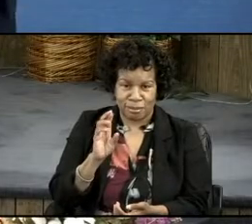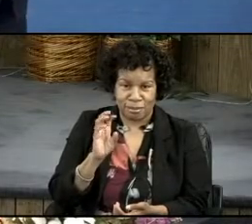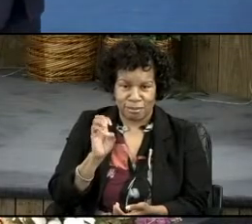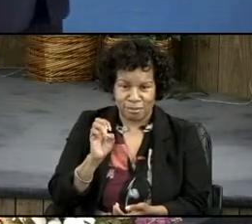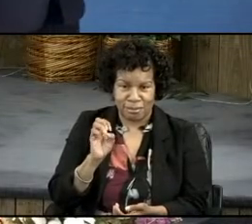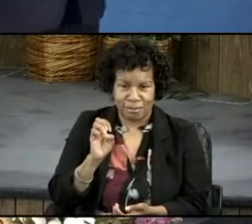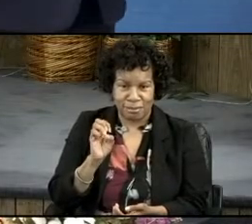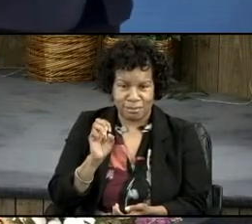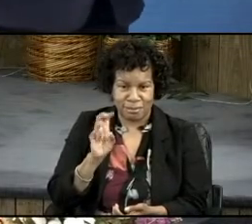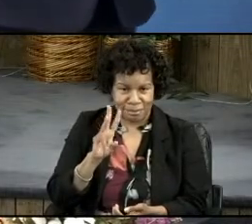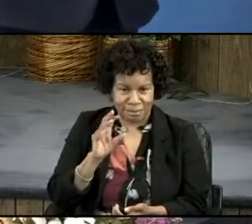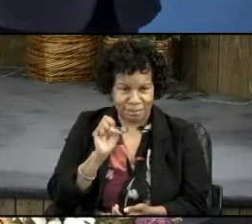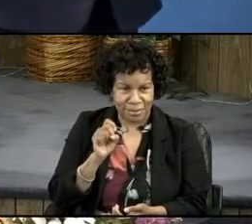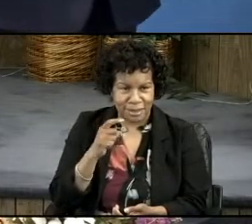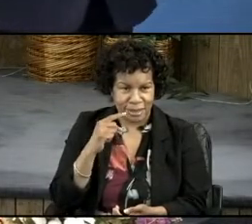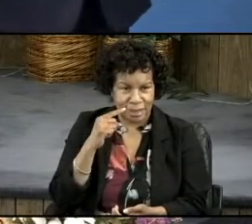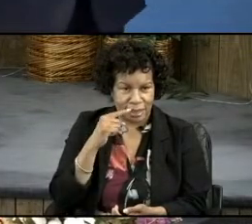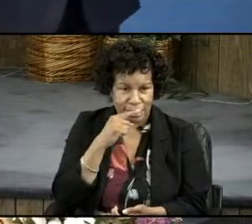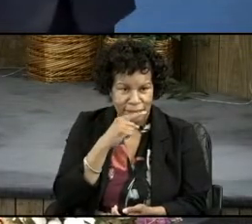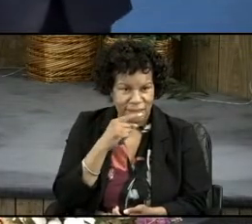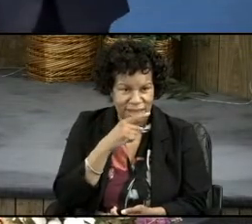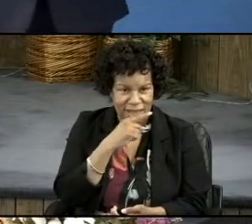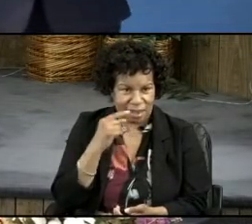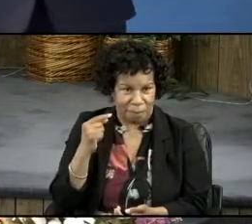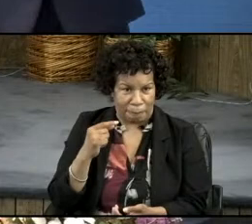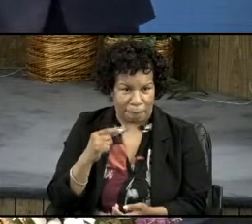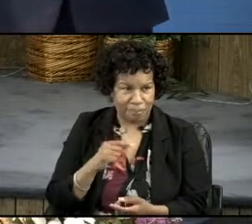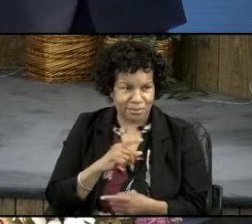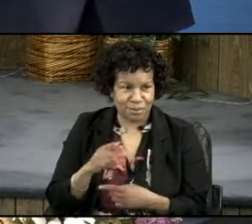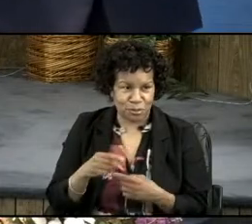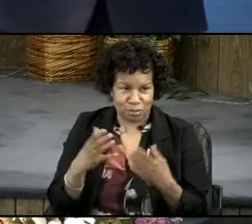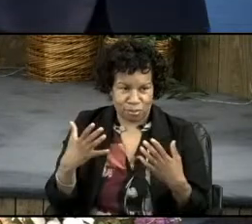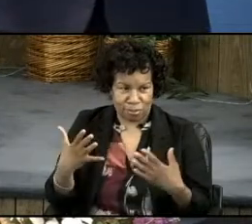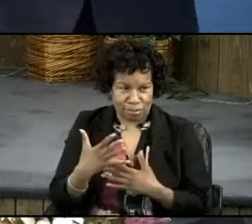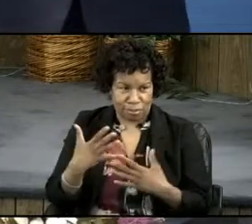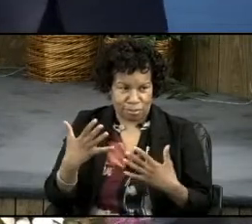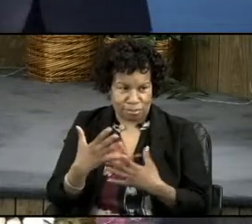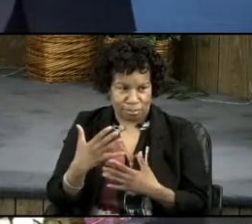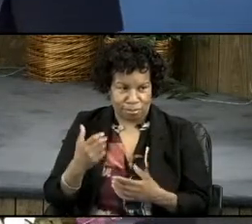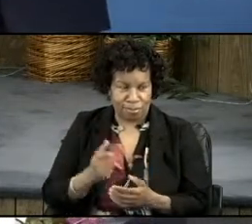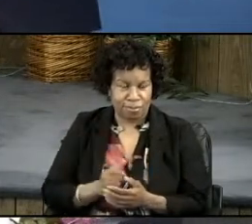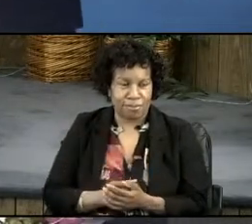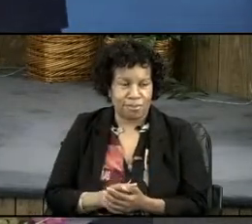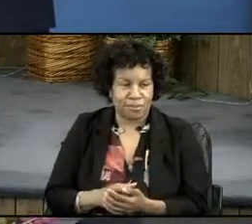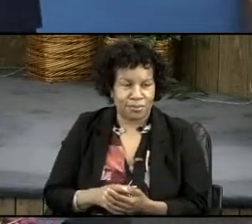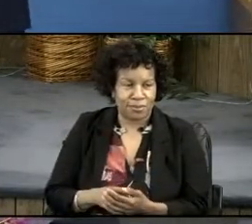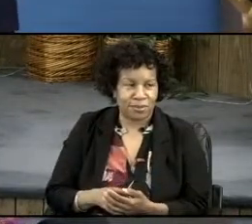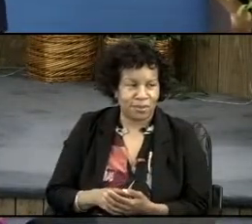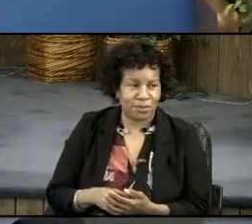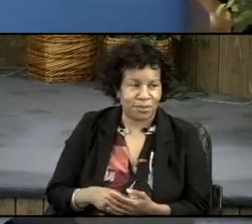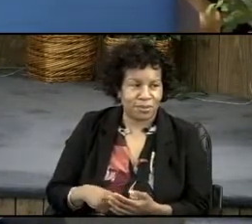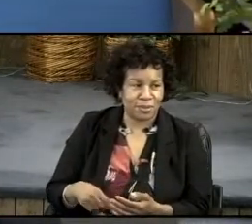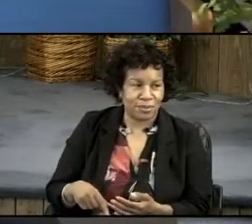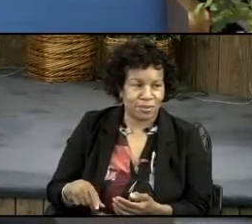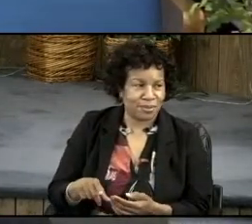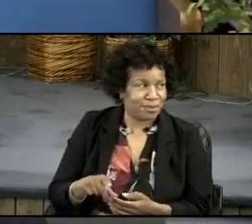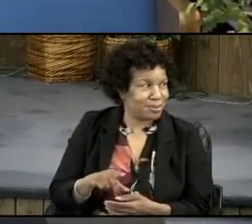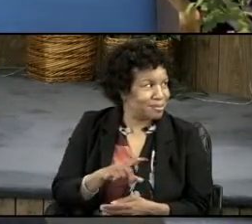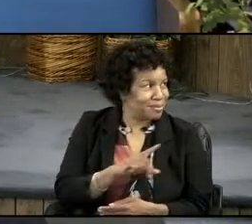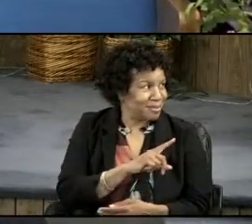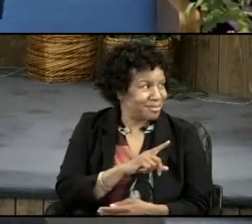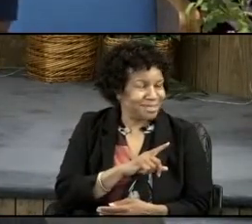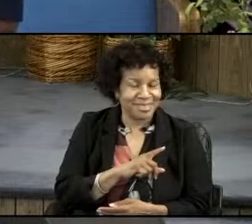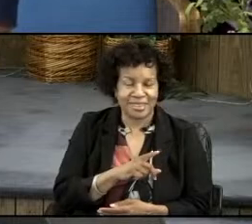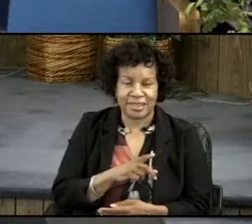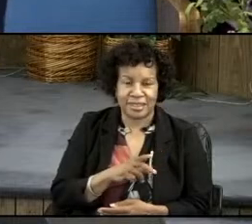Remember when the 12 spies went to the promised land and they came back and said, we are grasshoppers. So there wasn't nobody that